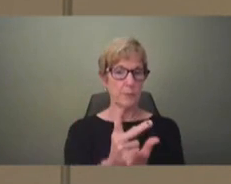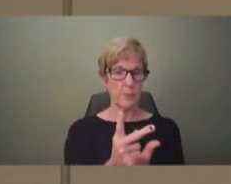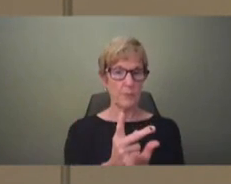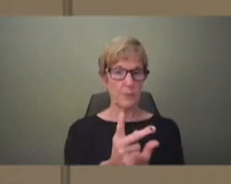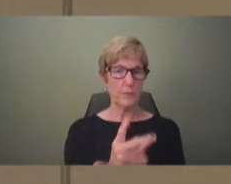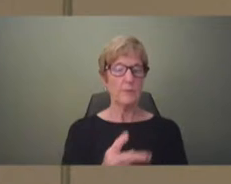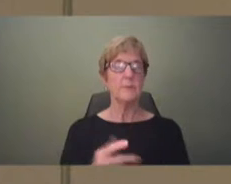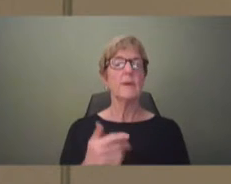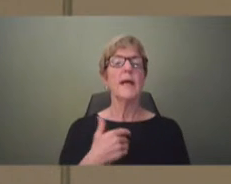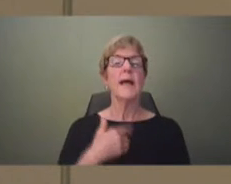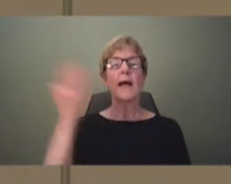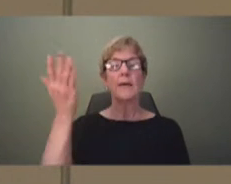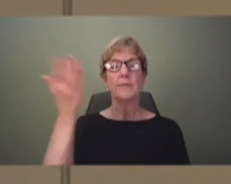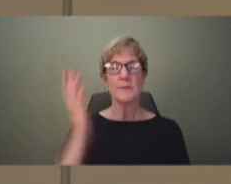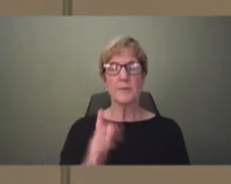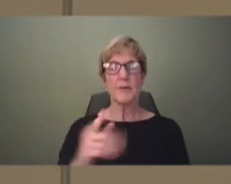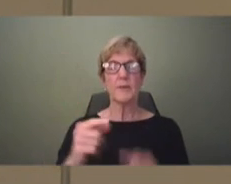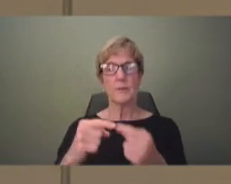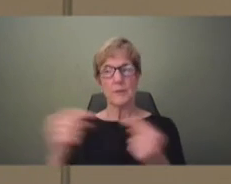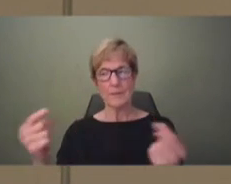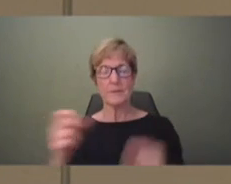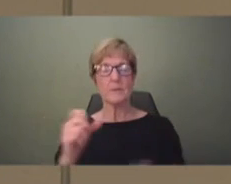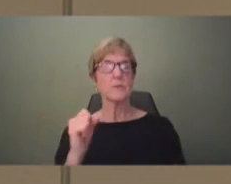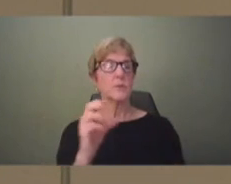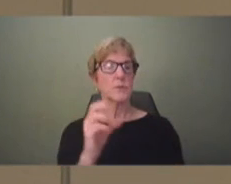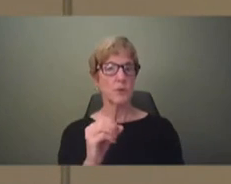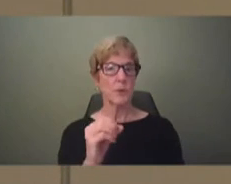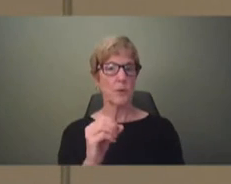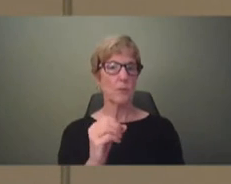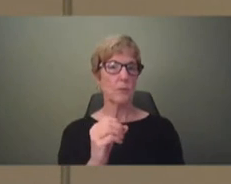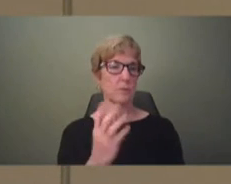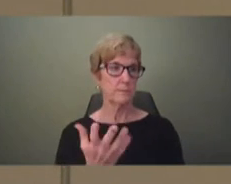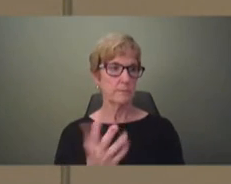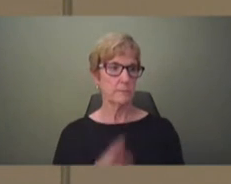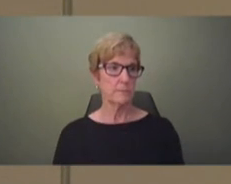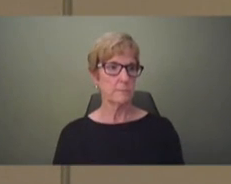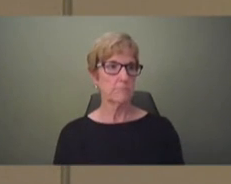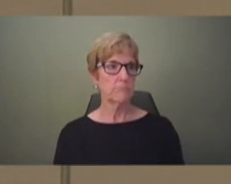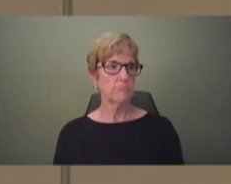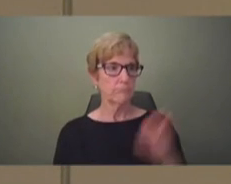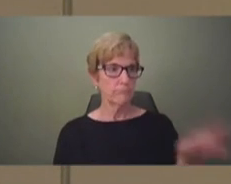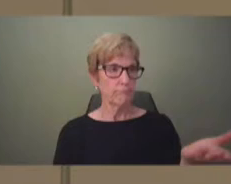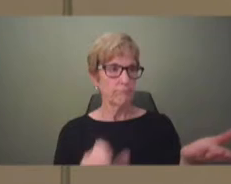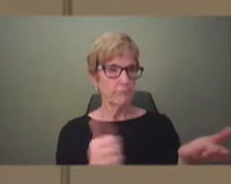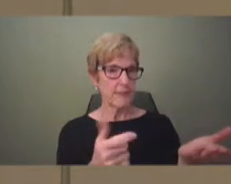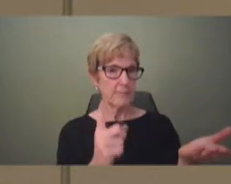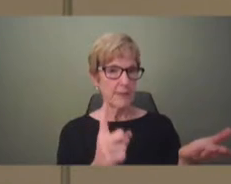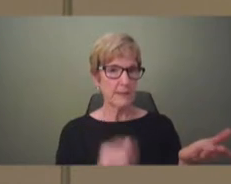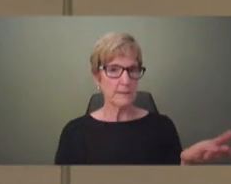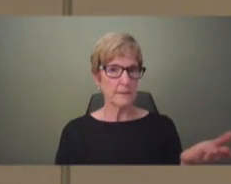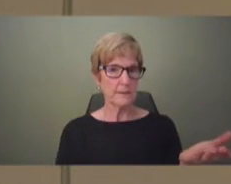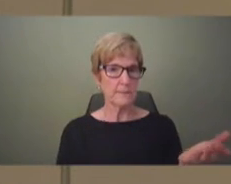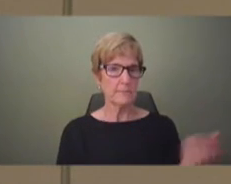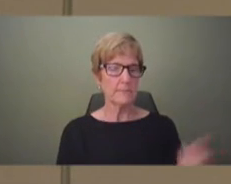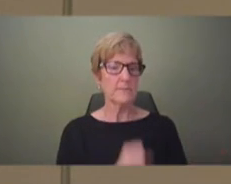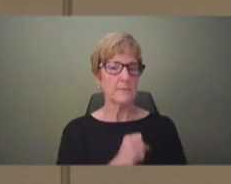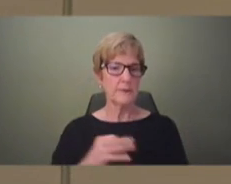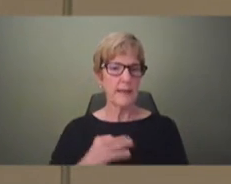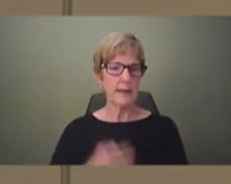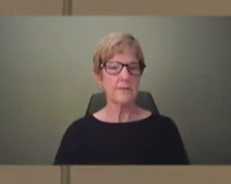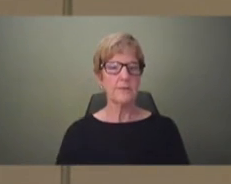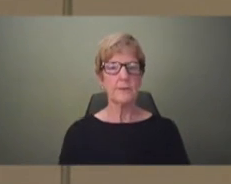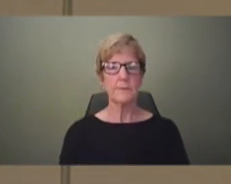have speaker a speaker in opposition so um um Mr Ferguson you'll have 10 minutes after staff's presentation